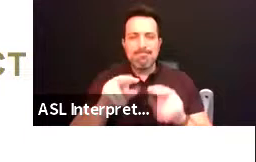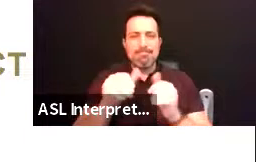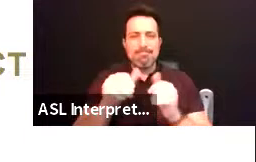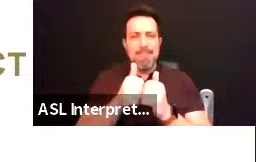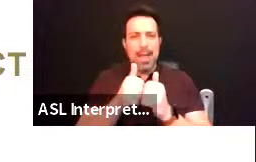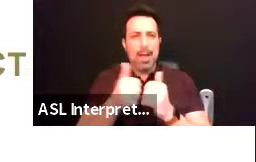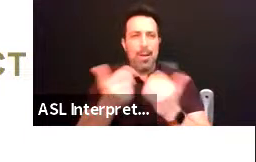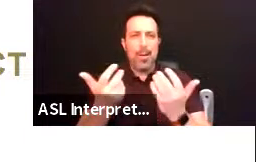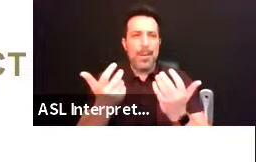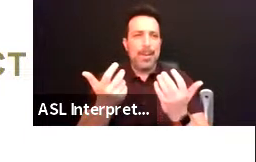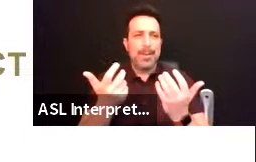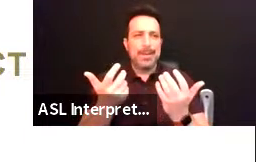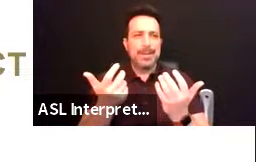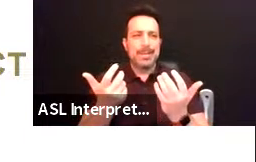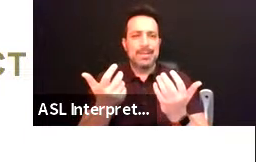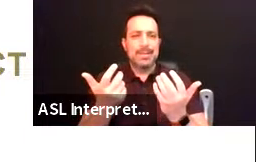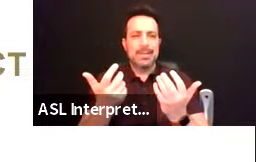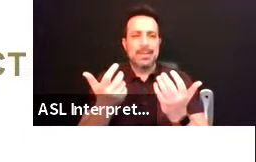we have,